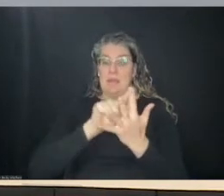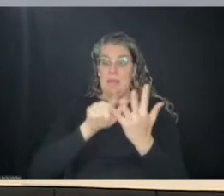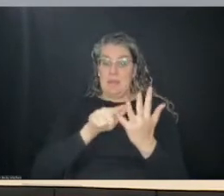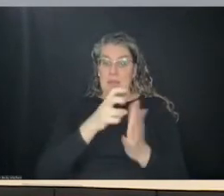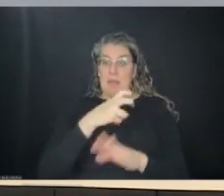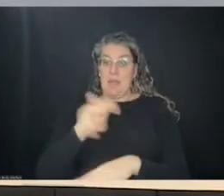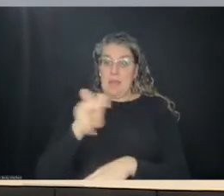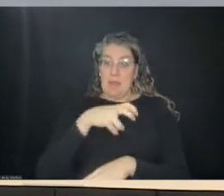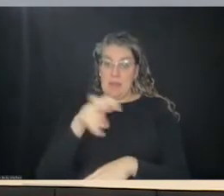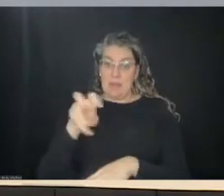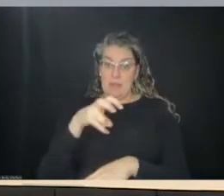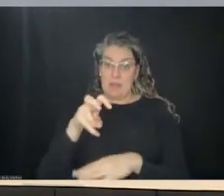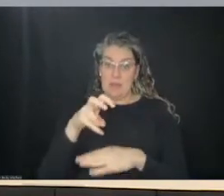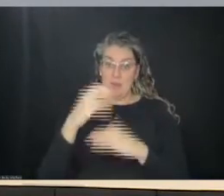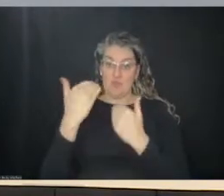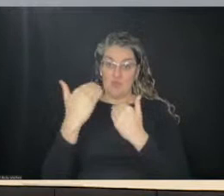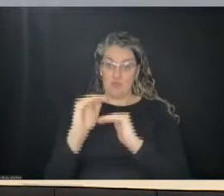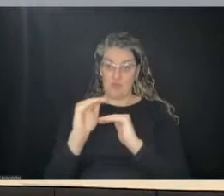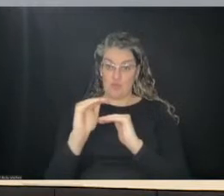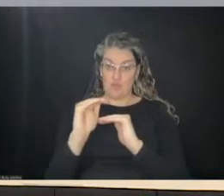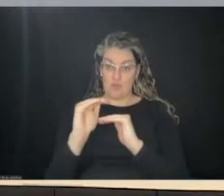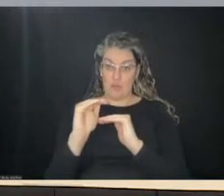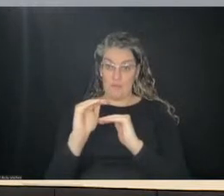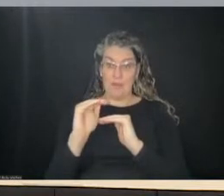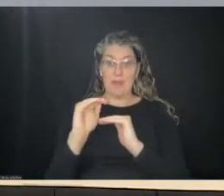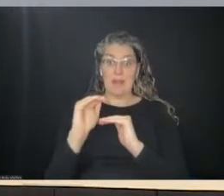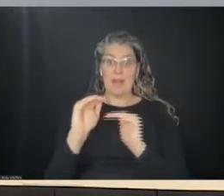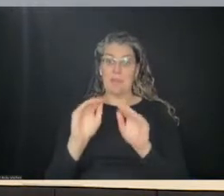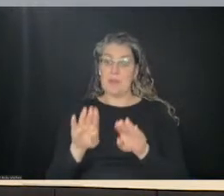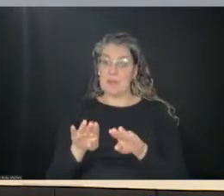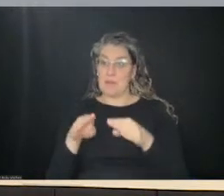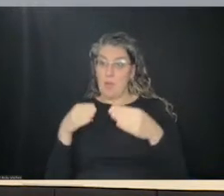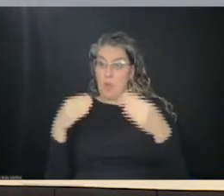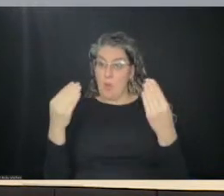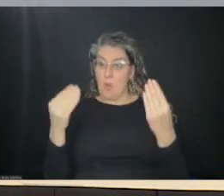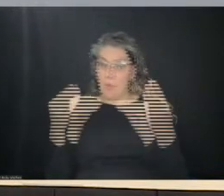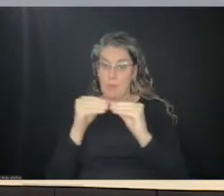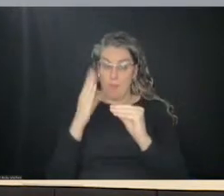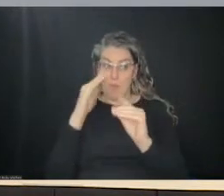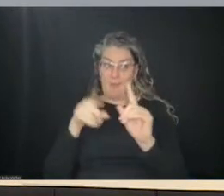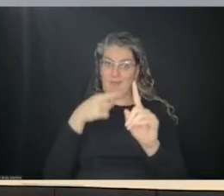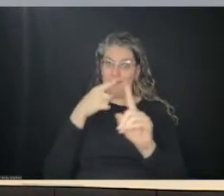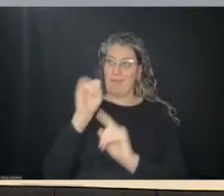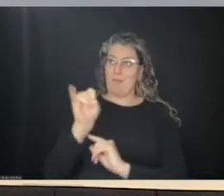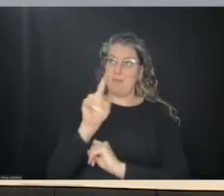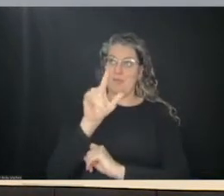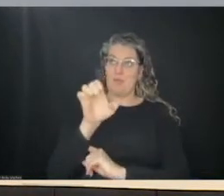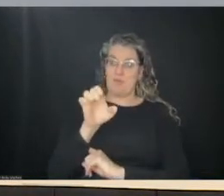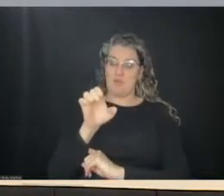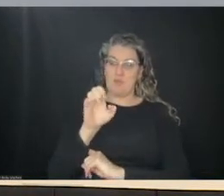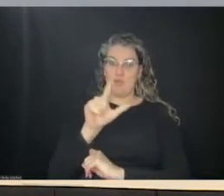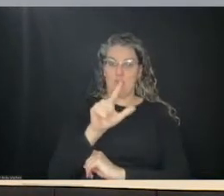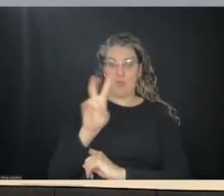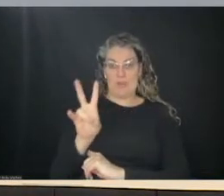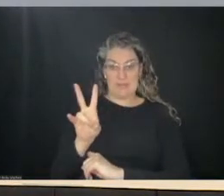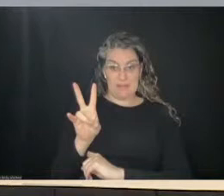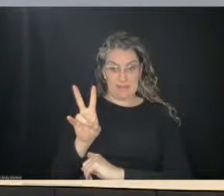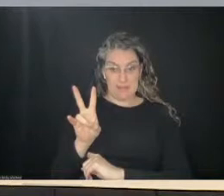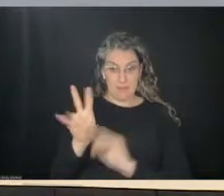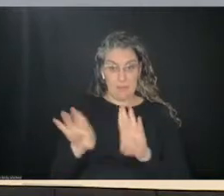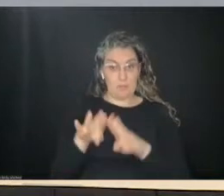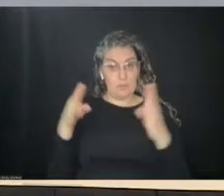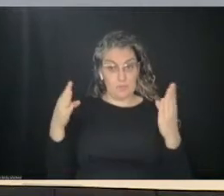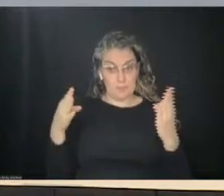Atlantic Canada, which is projected for June 27th. And when 50% of eligible islanders receive their 2nd dose of